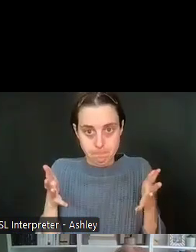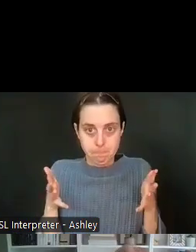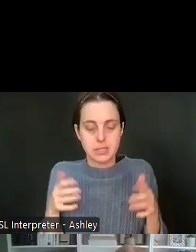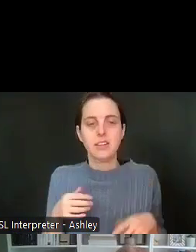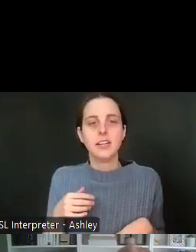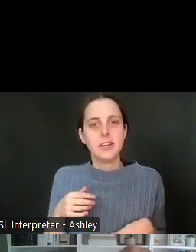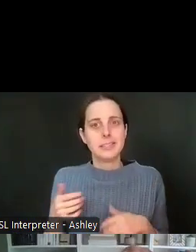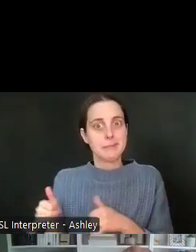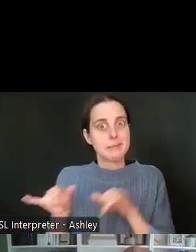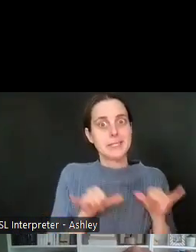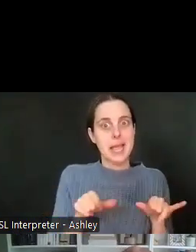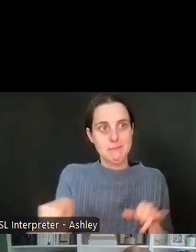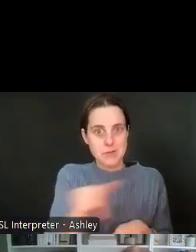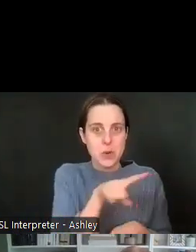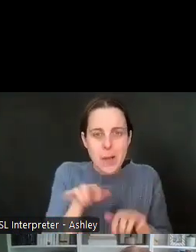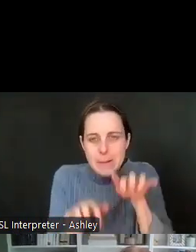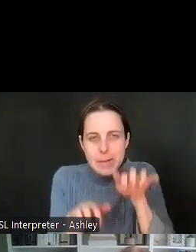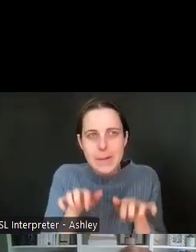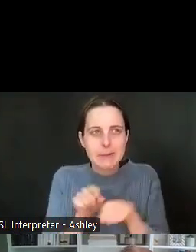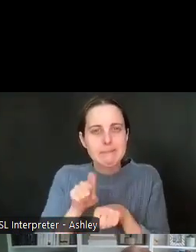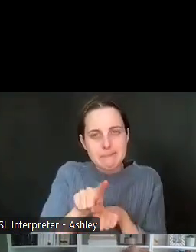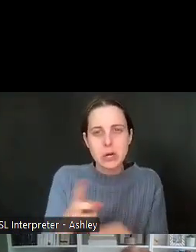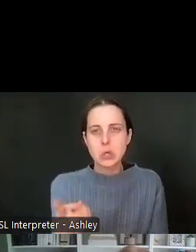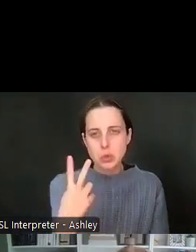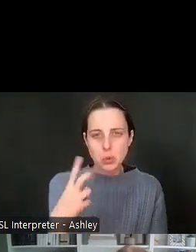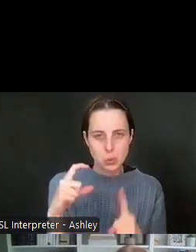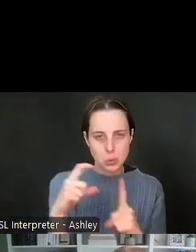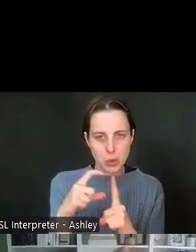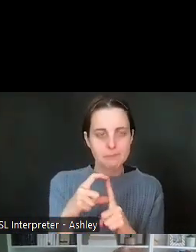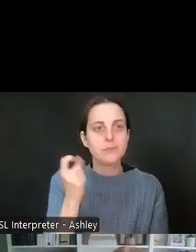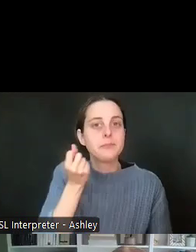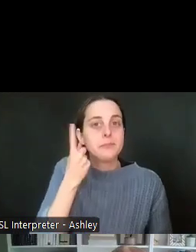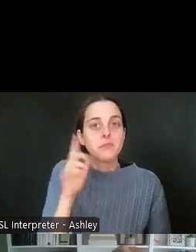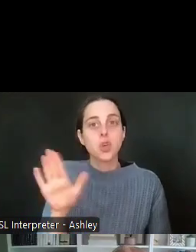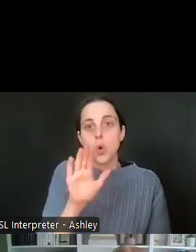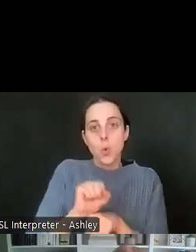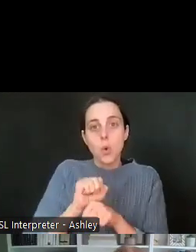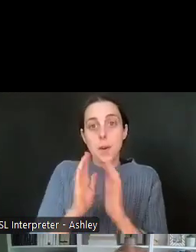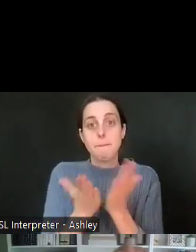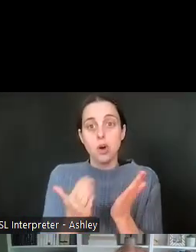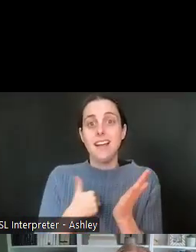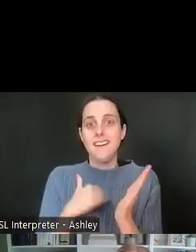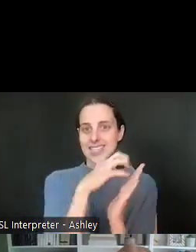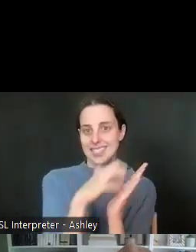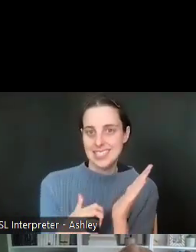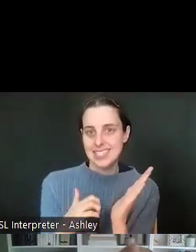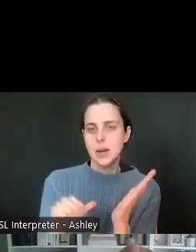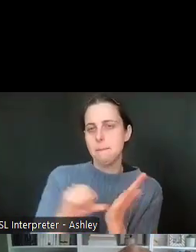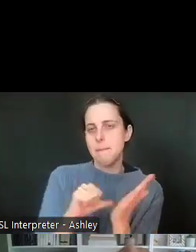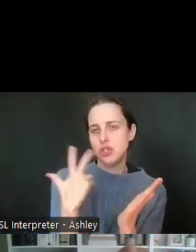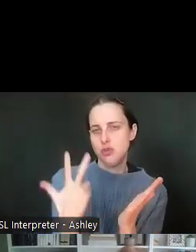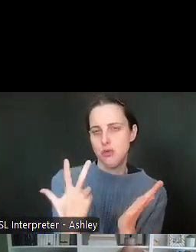no idea, you can look on page three. In page three of your workbook, I've given you something called the feeling